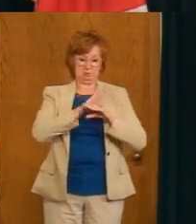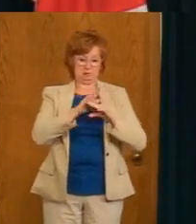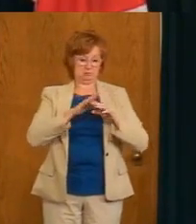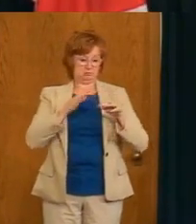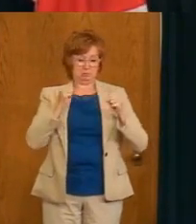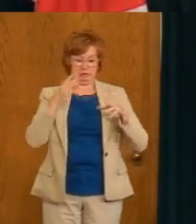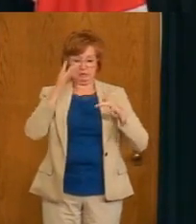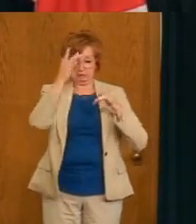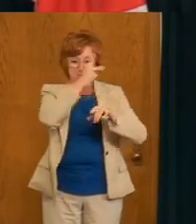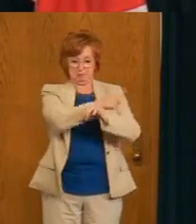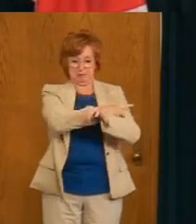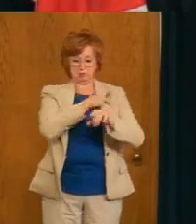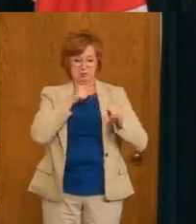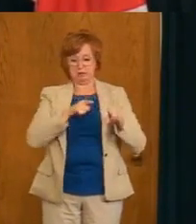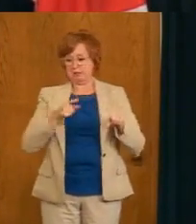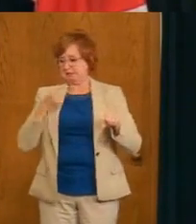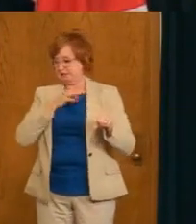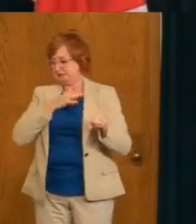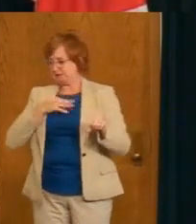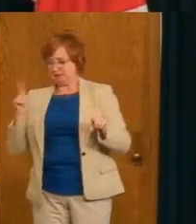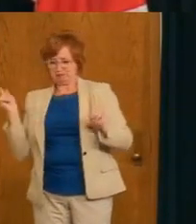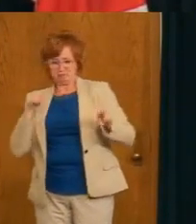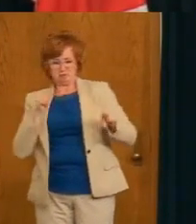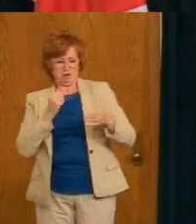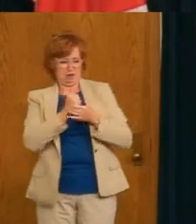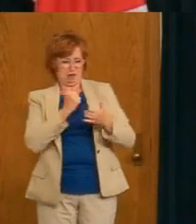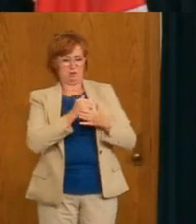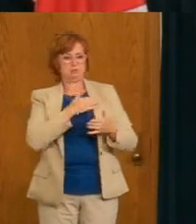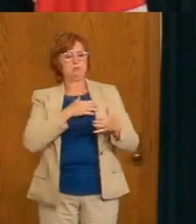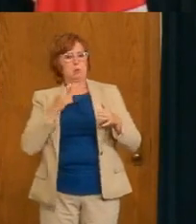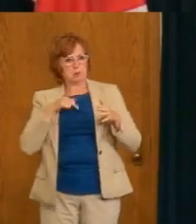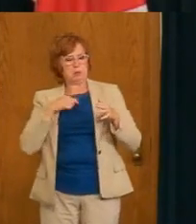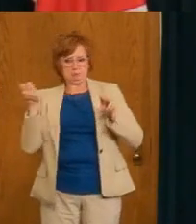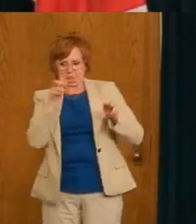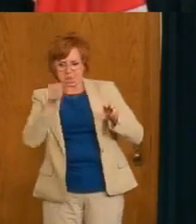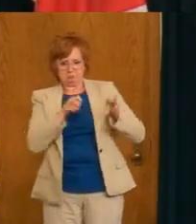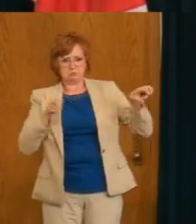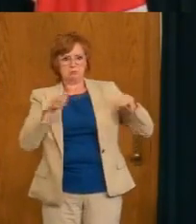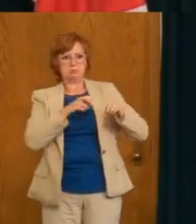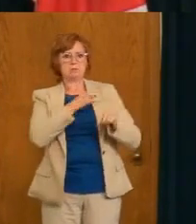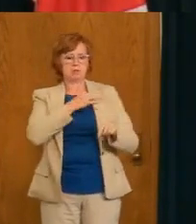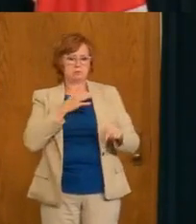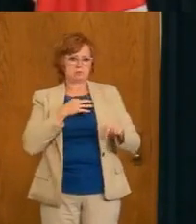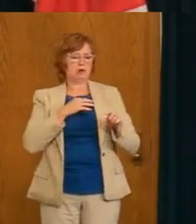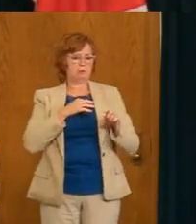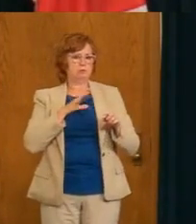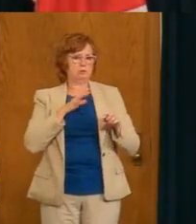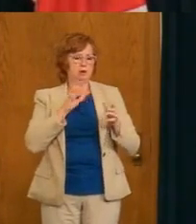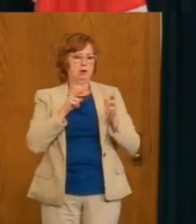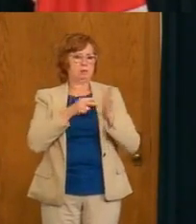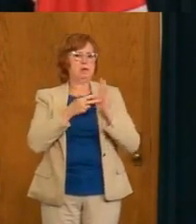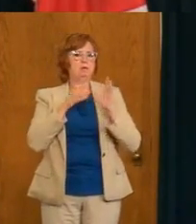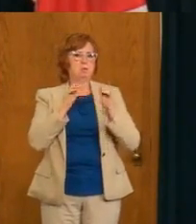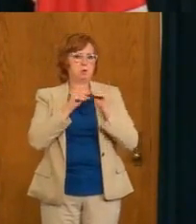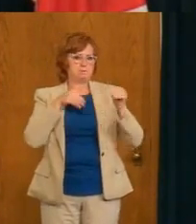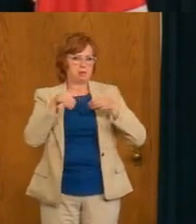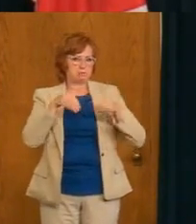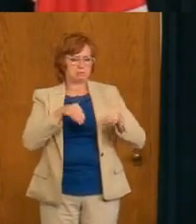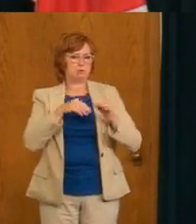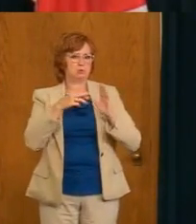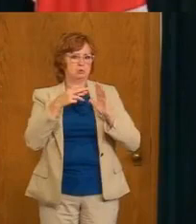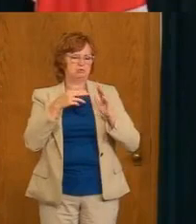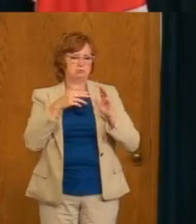school. Normal classroom environments, masks not required, but if some parents want their children to wear a mask,